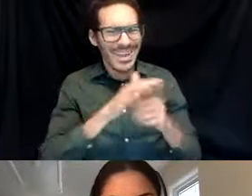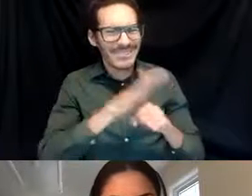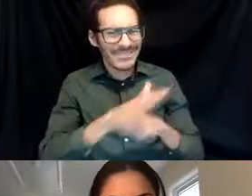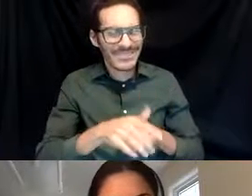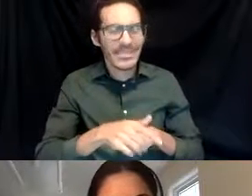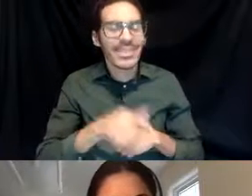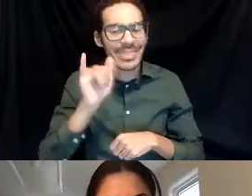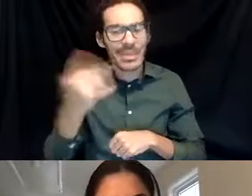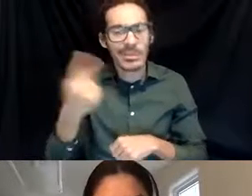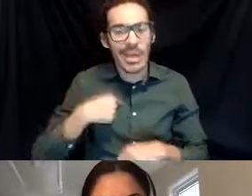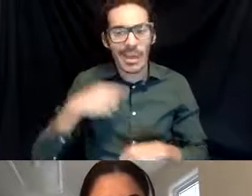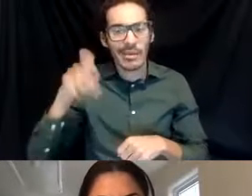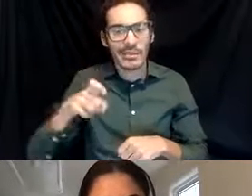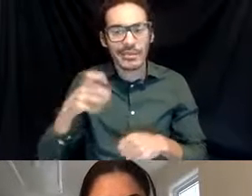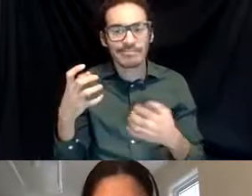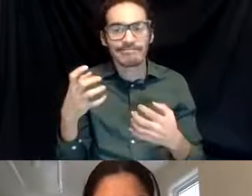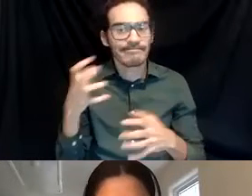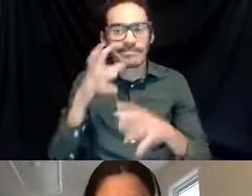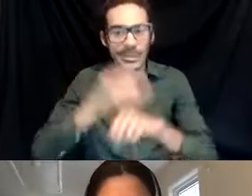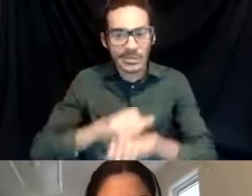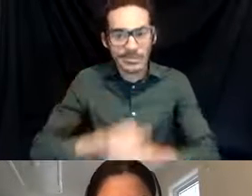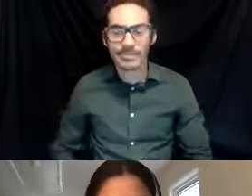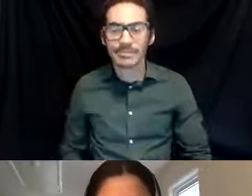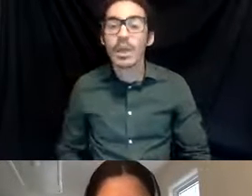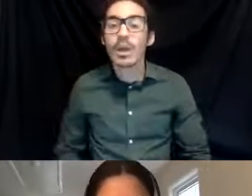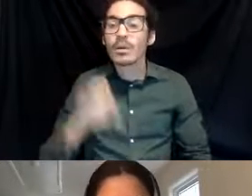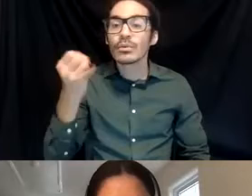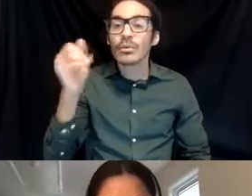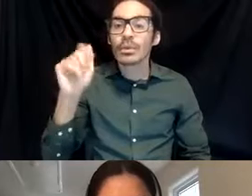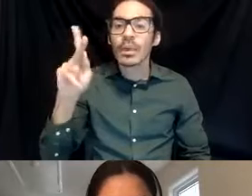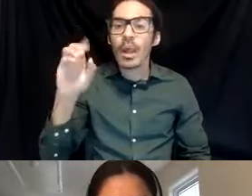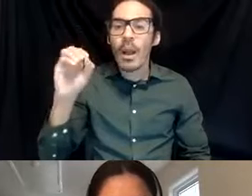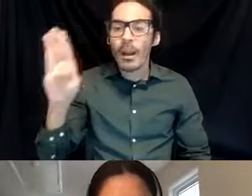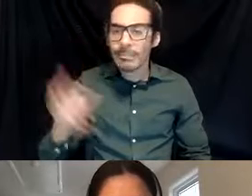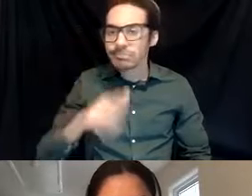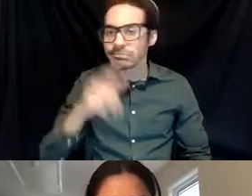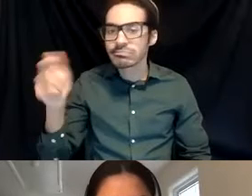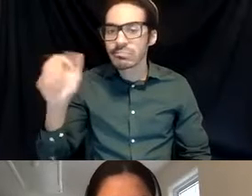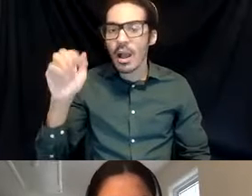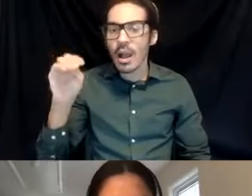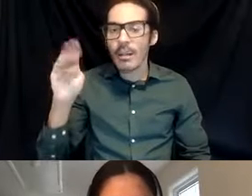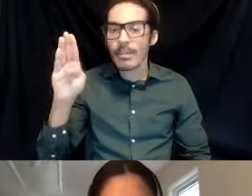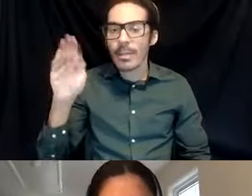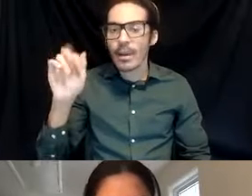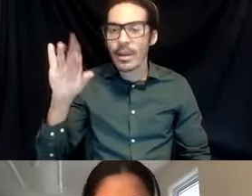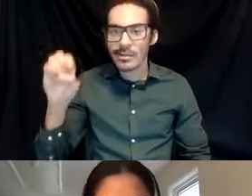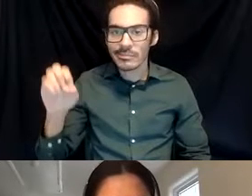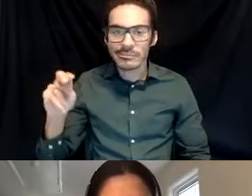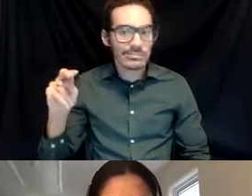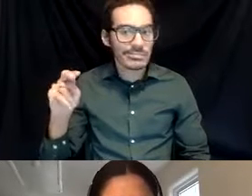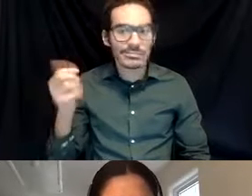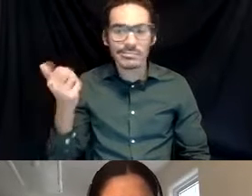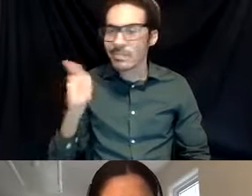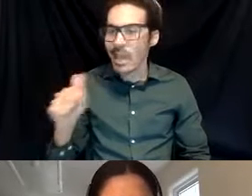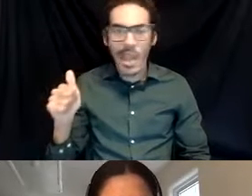Right. Thank you. Jacob or Ambareen, any order, doesn't matter.